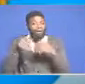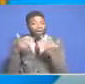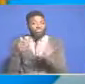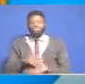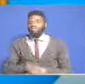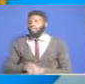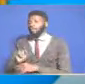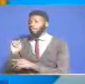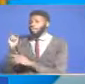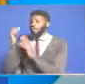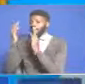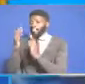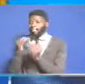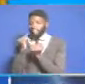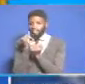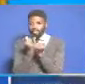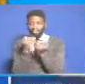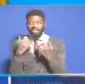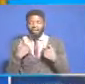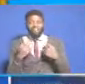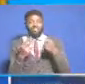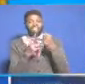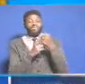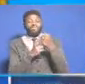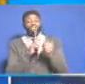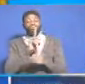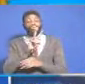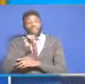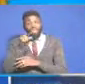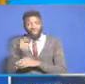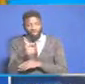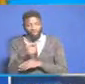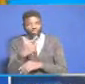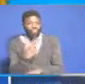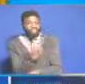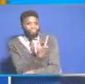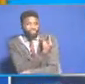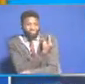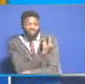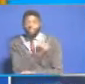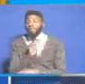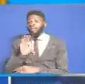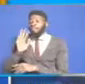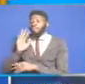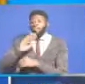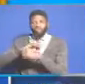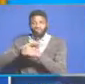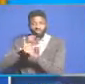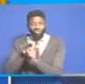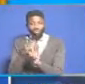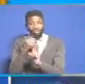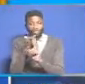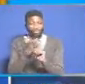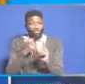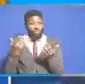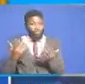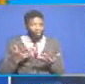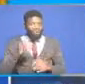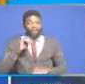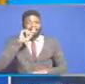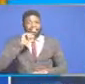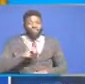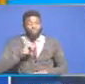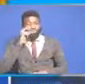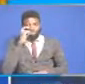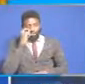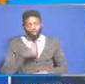that a day received 72,000 doses of the AstraZeneca COVID-19 vaccine from South Sudan. The vaccines,